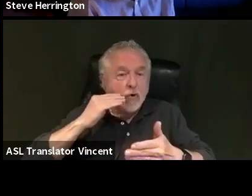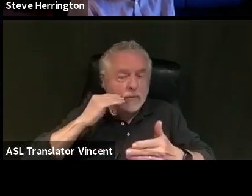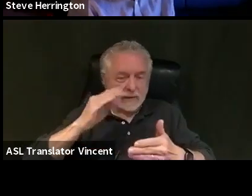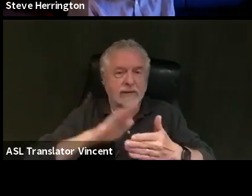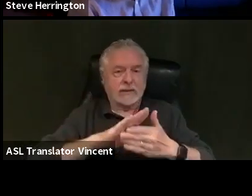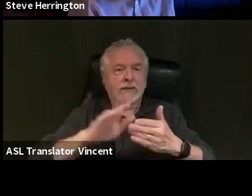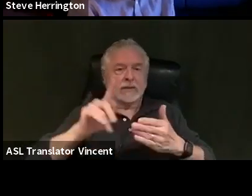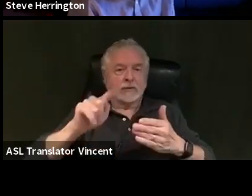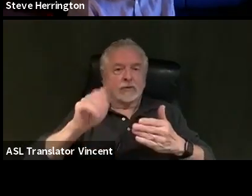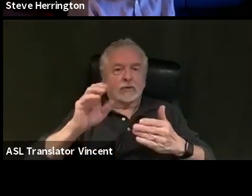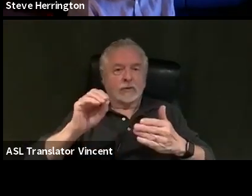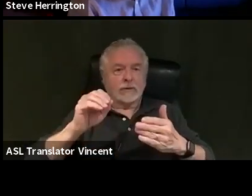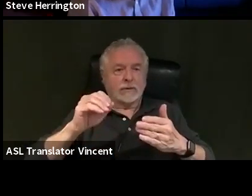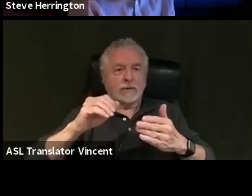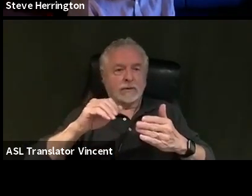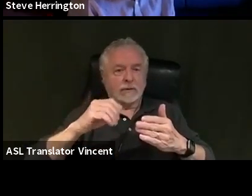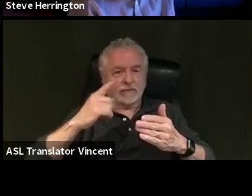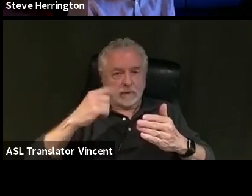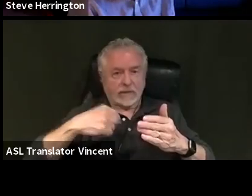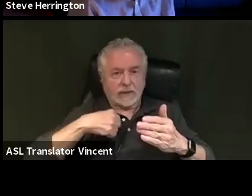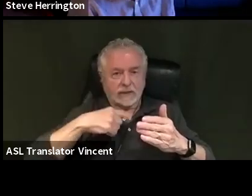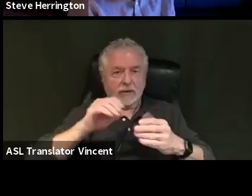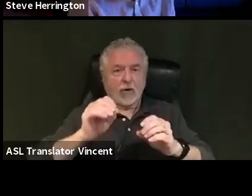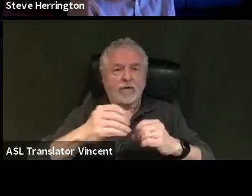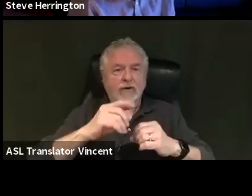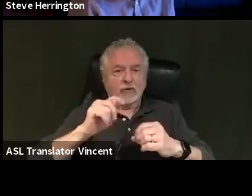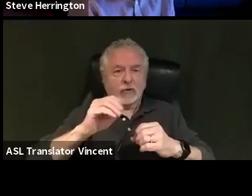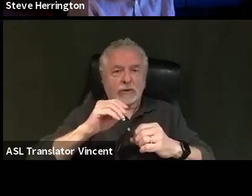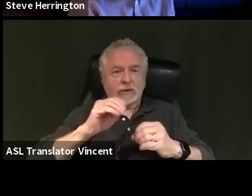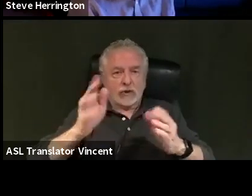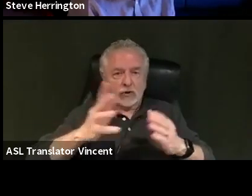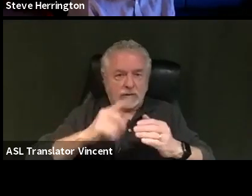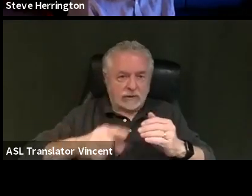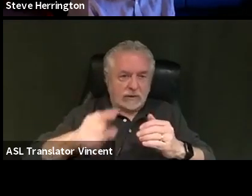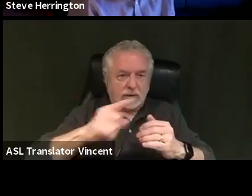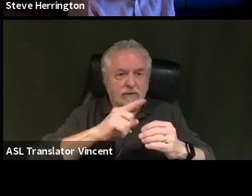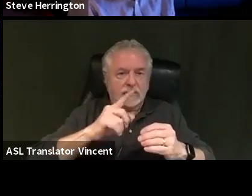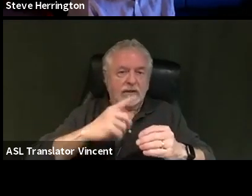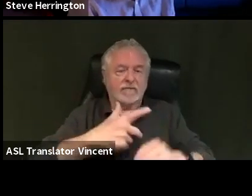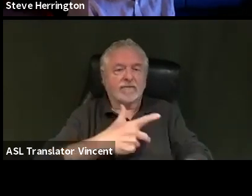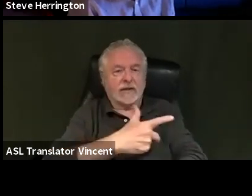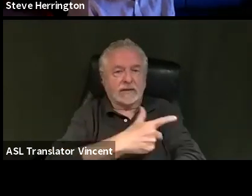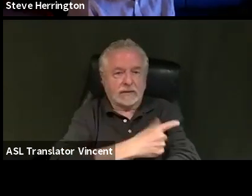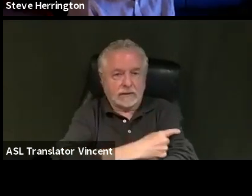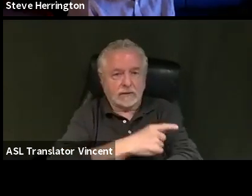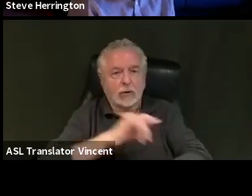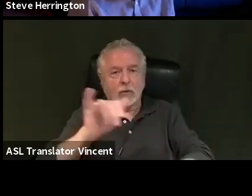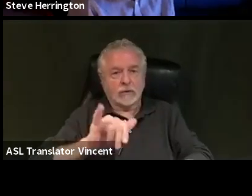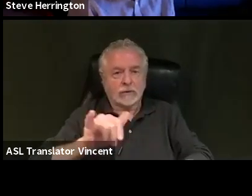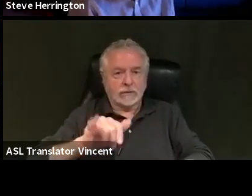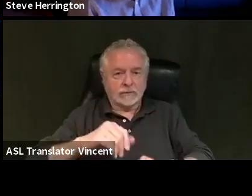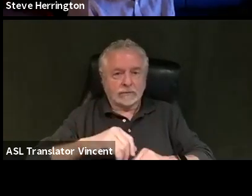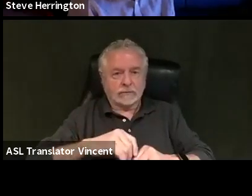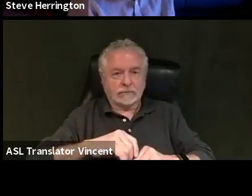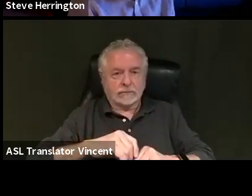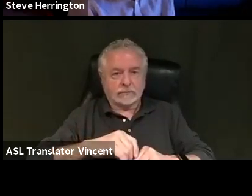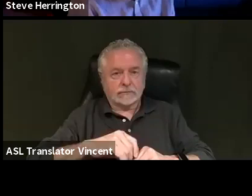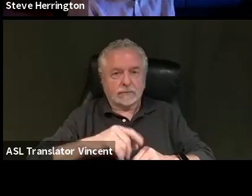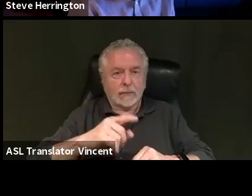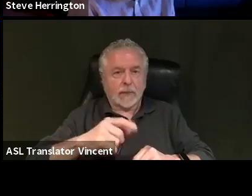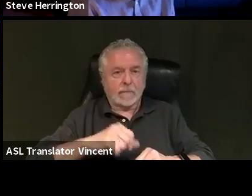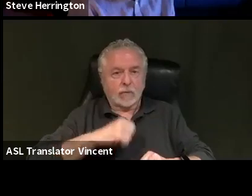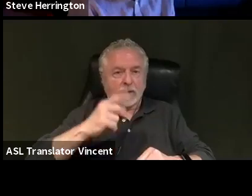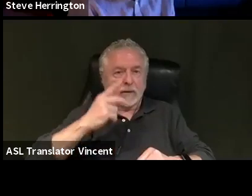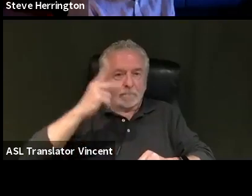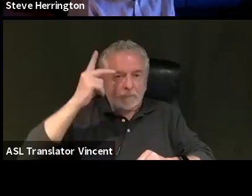be able to, for me in the office, to be able to encourage kids to get vaccinated, and also be proud of